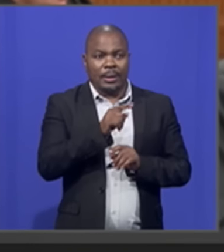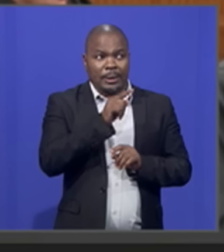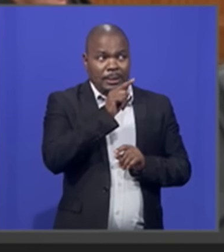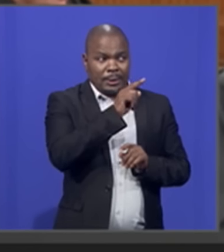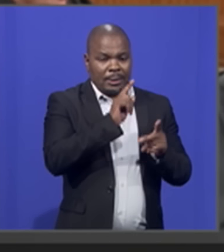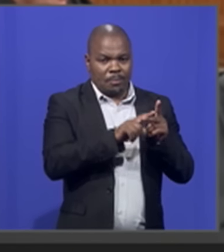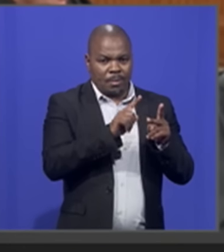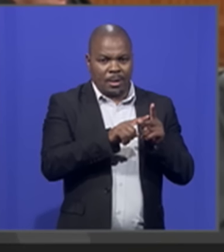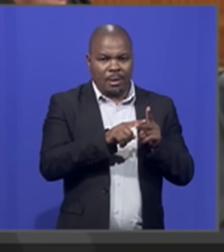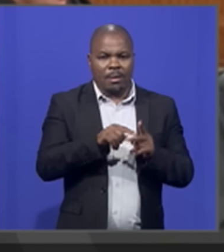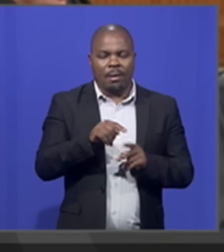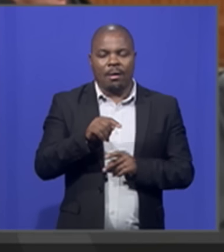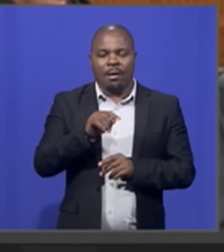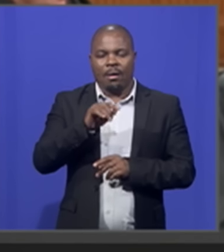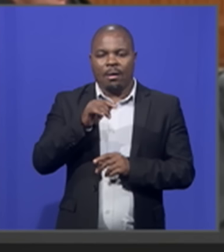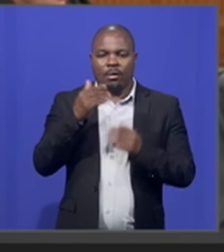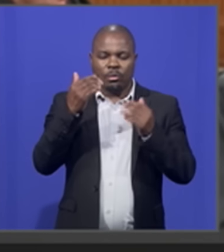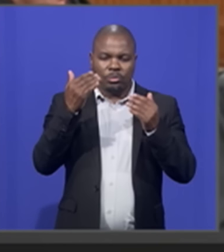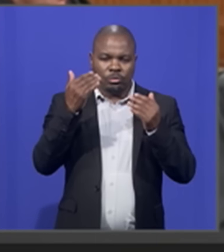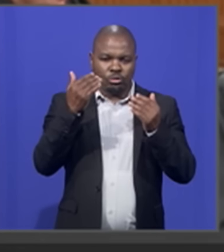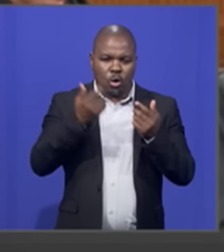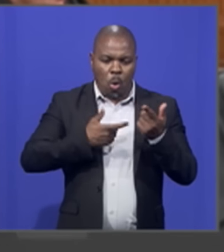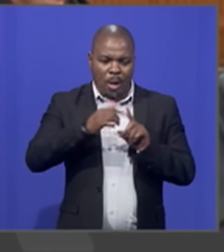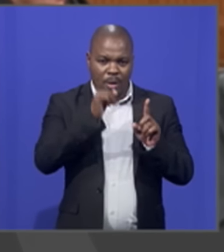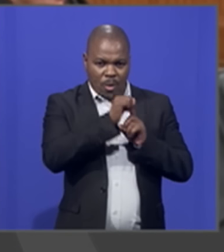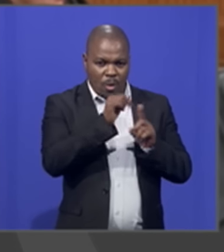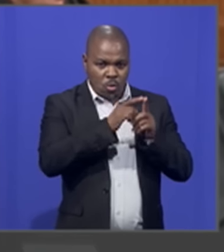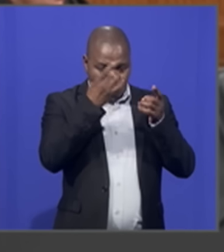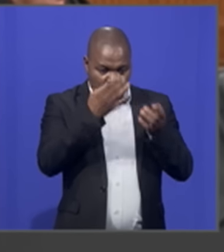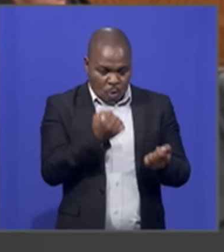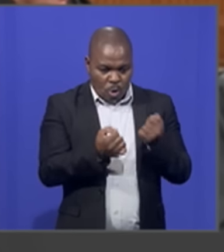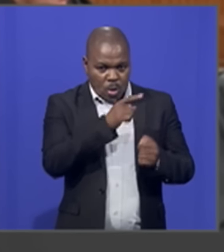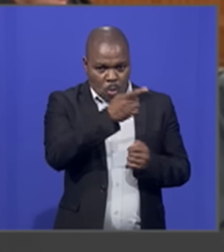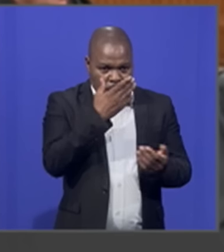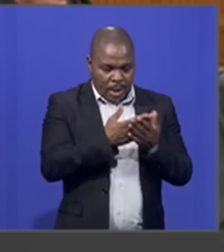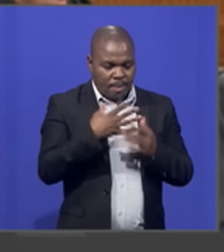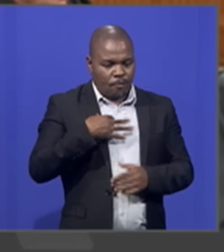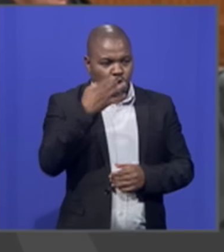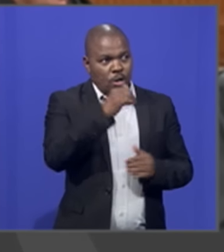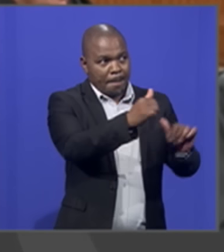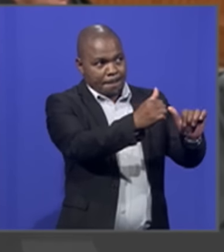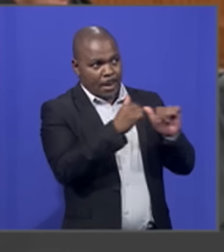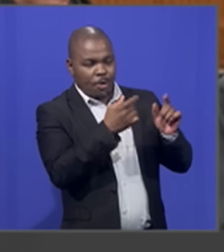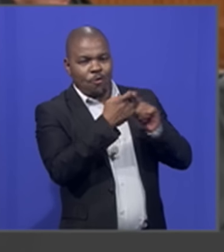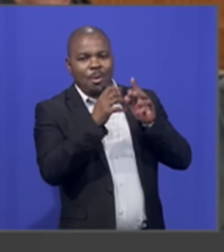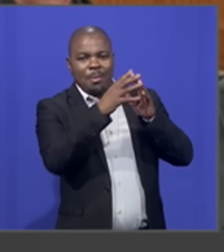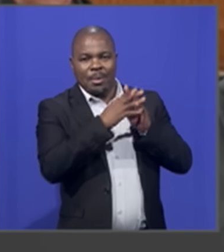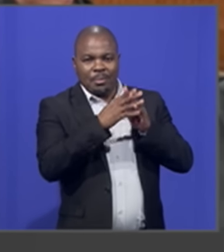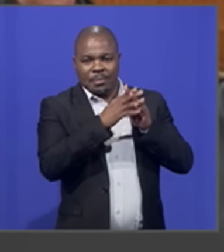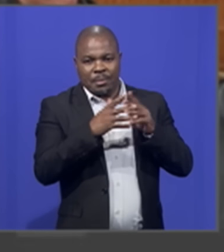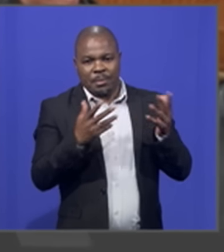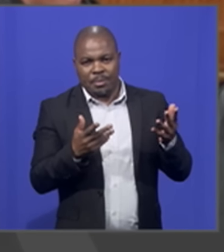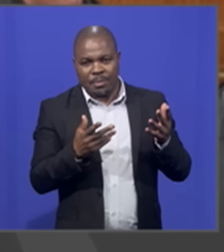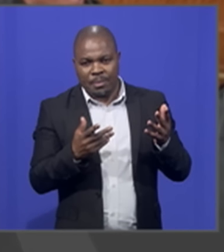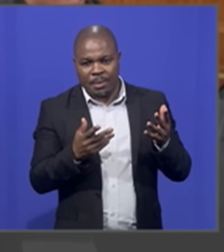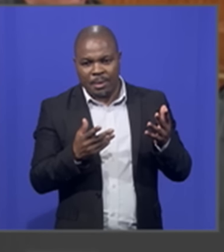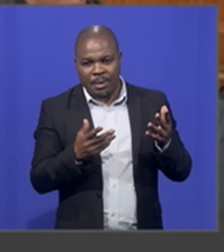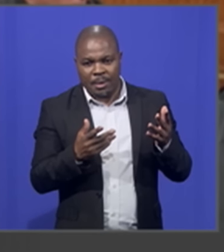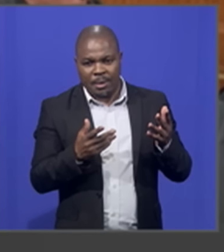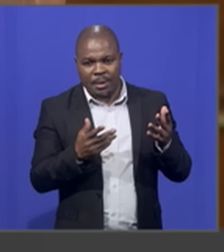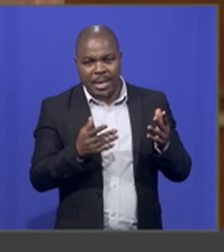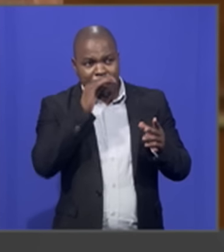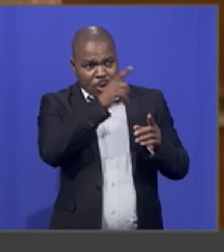ex-counsel informing a pre-trial court that she would voluntarily return was her